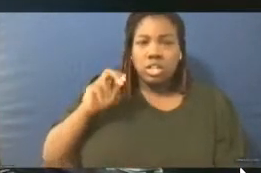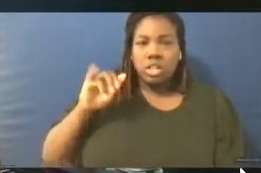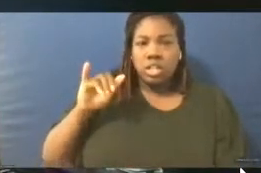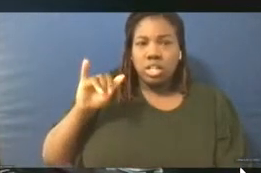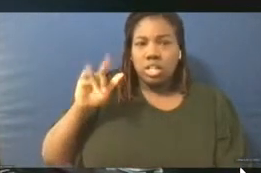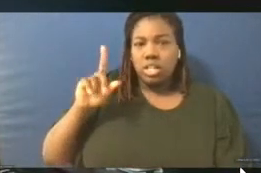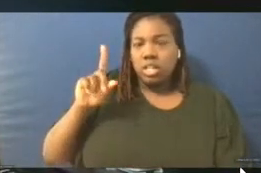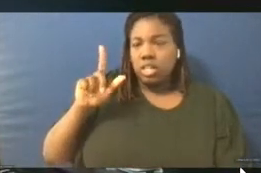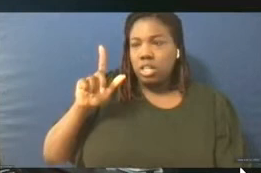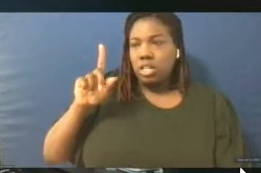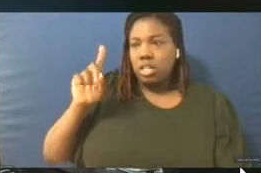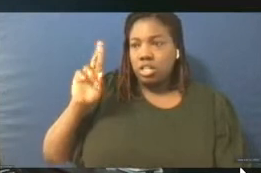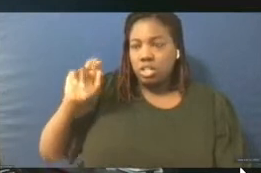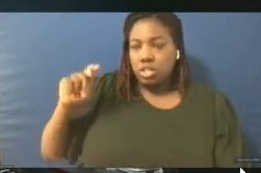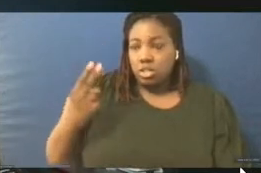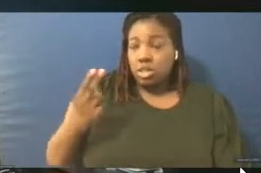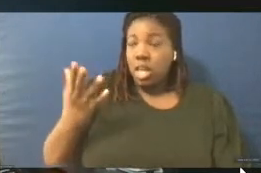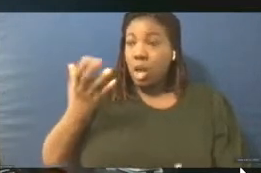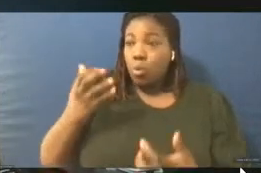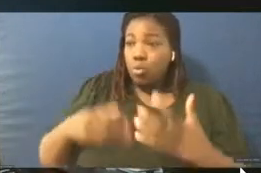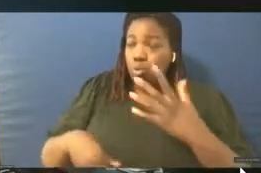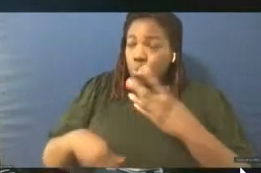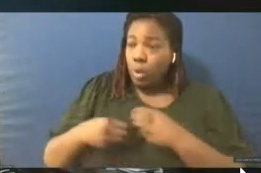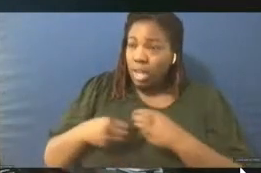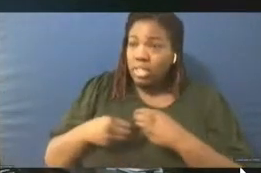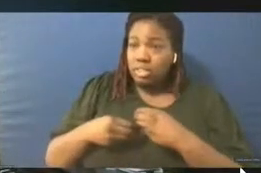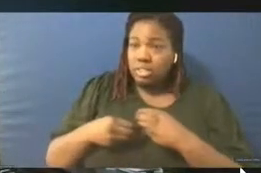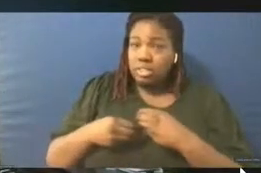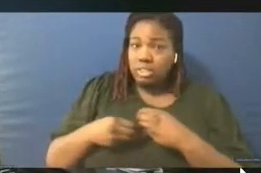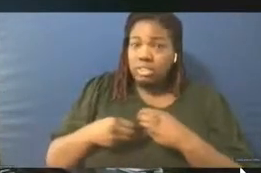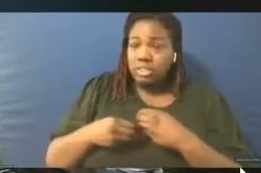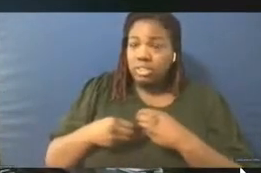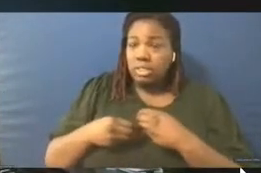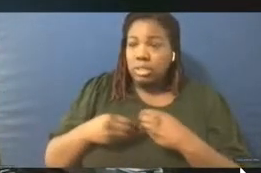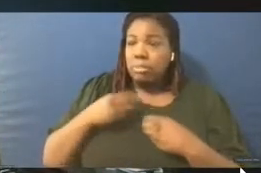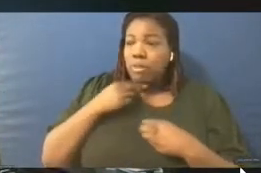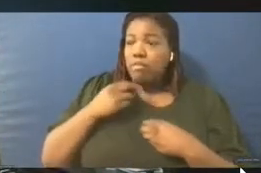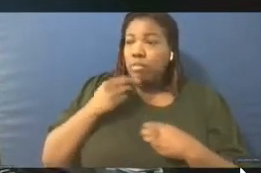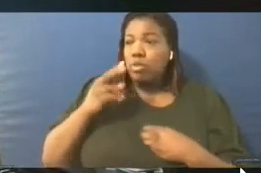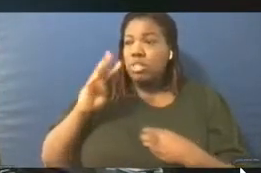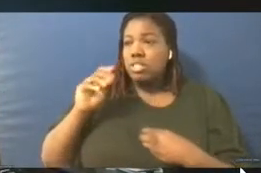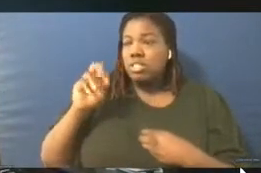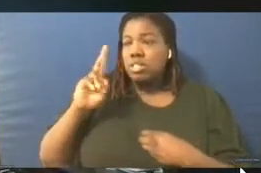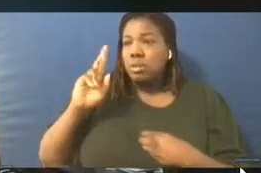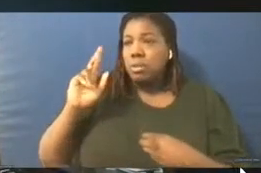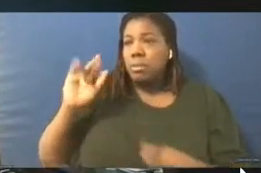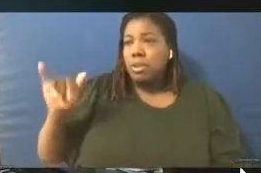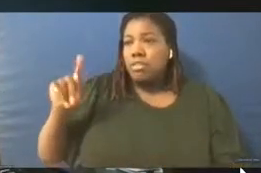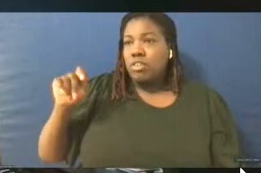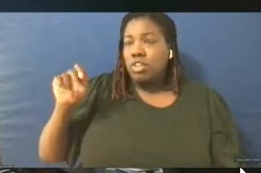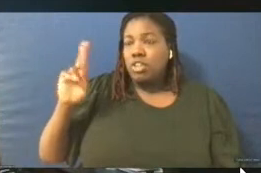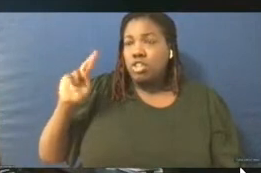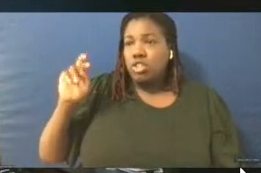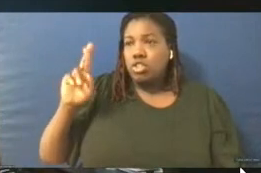take this opportunity to add my voice to what Mary Turner, my colleague Mary Turner, has said.